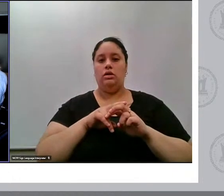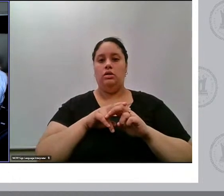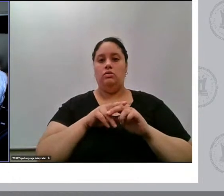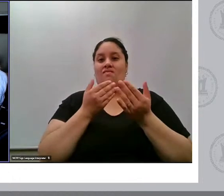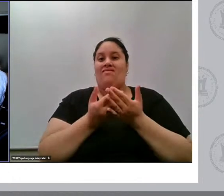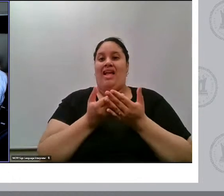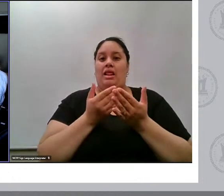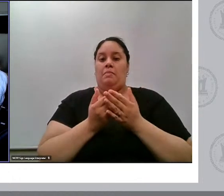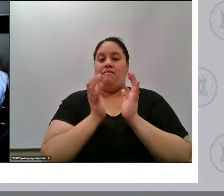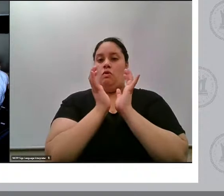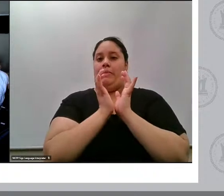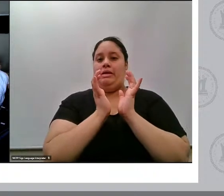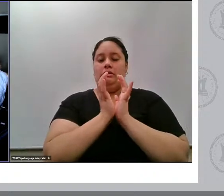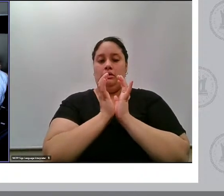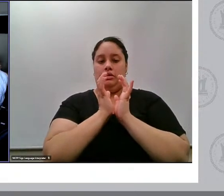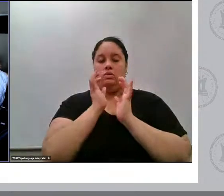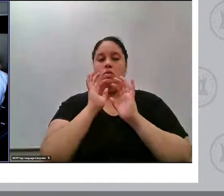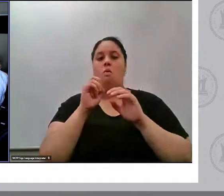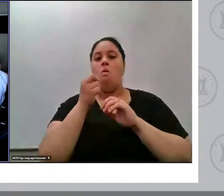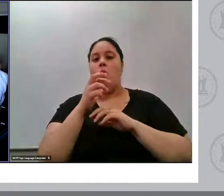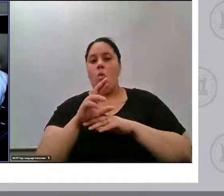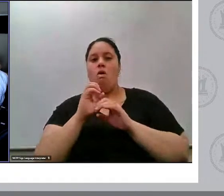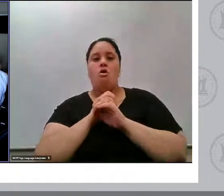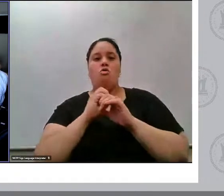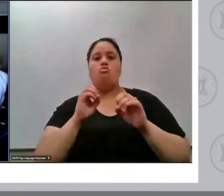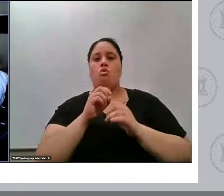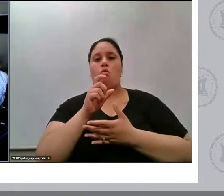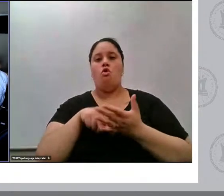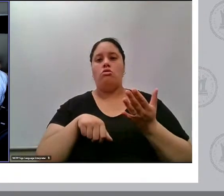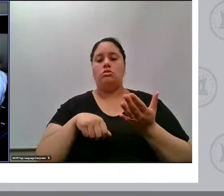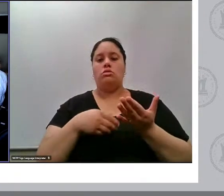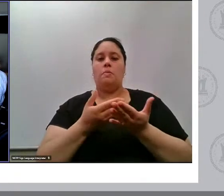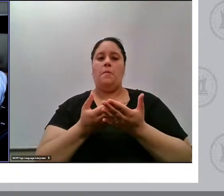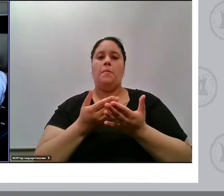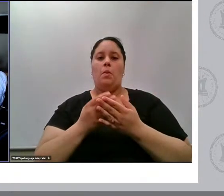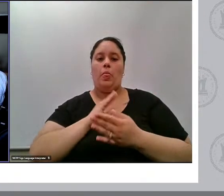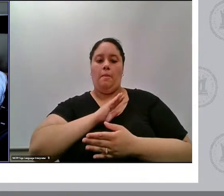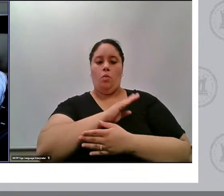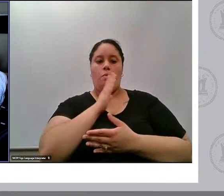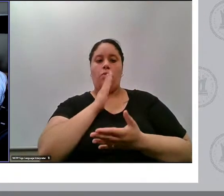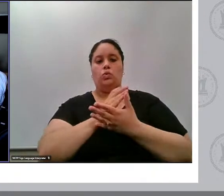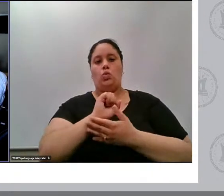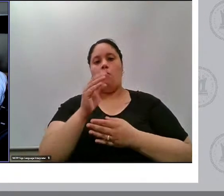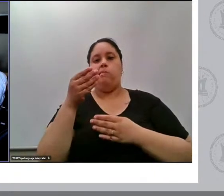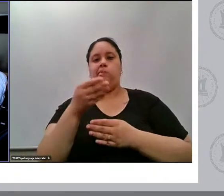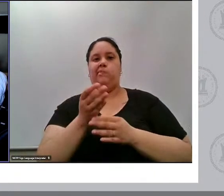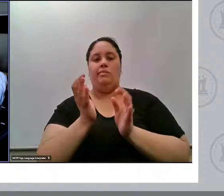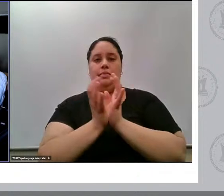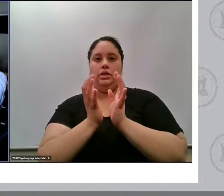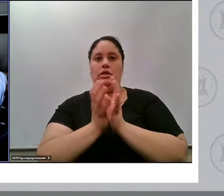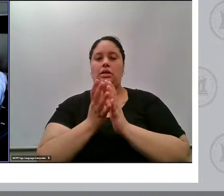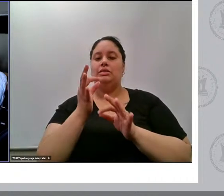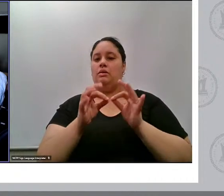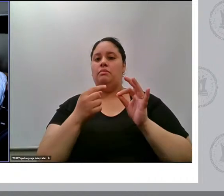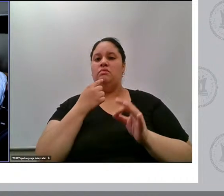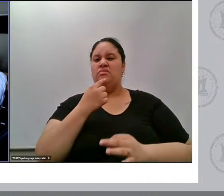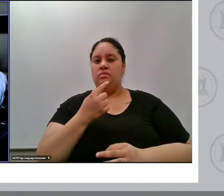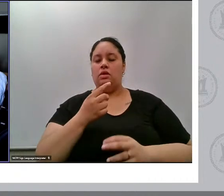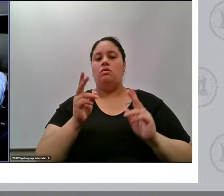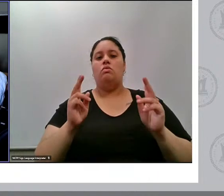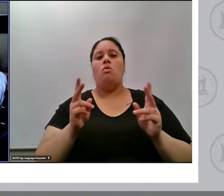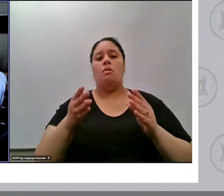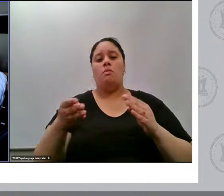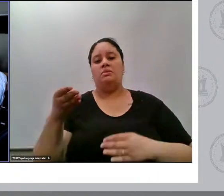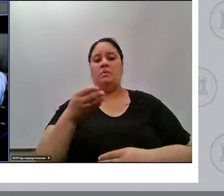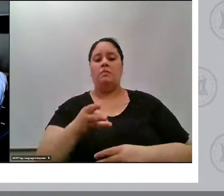available for a meeting, or that no cost should be borne by the board to ensure that you are at a meeting. It simply says you must ordinarily reside